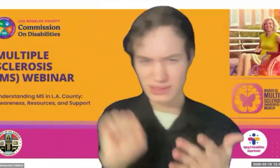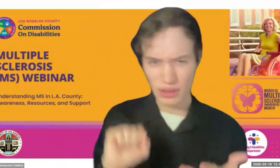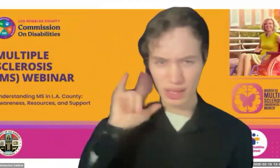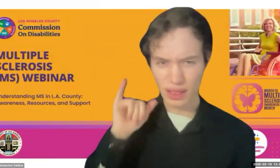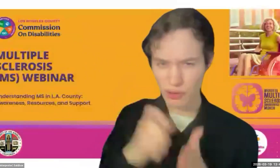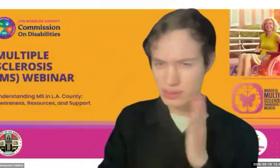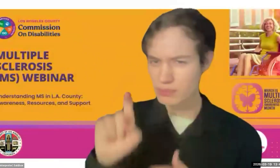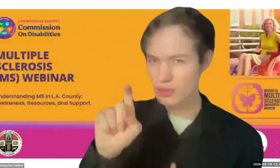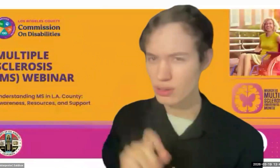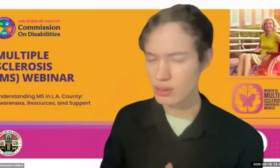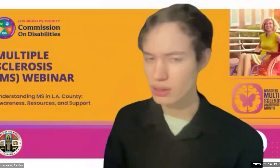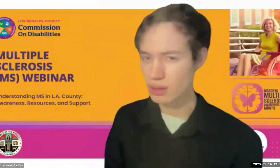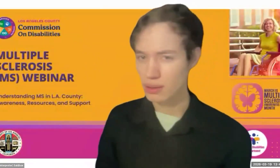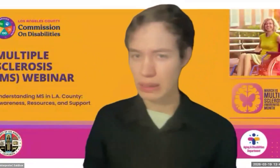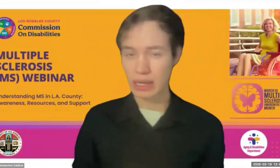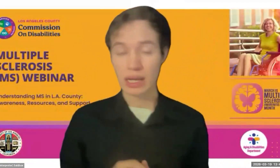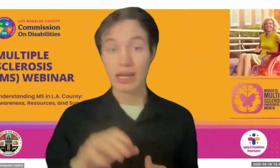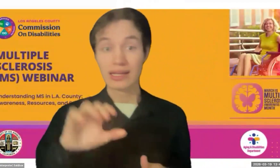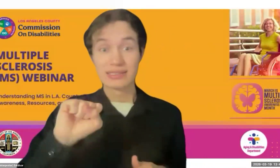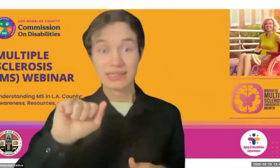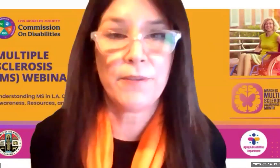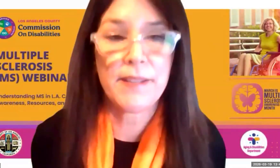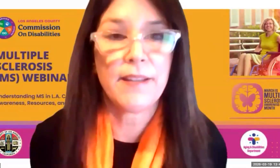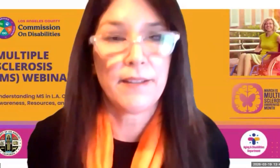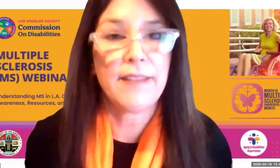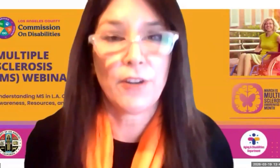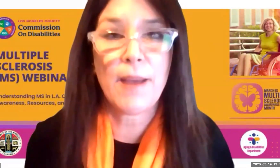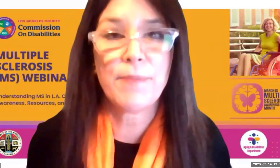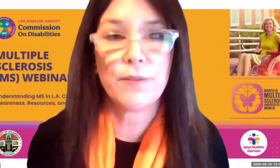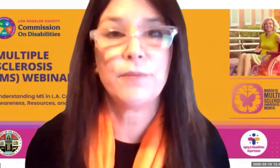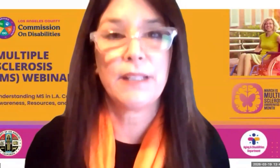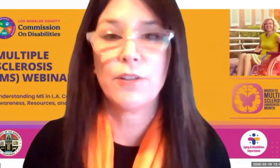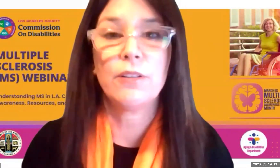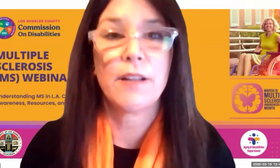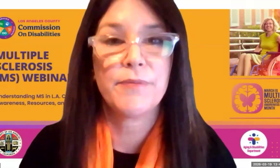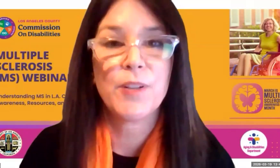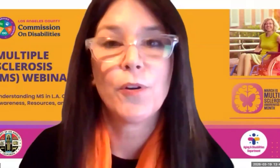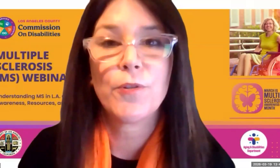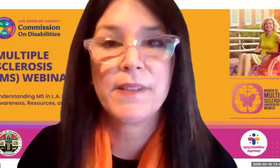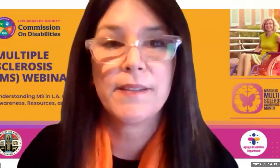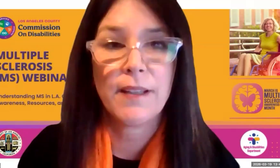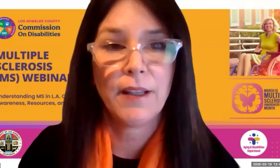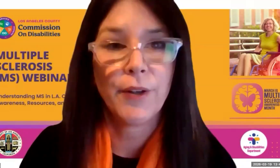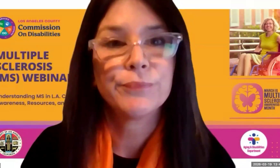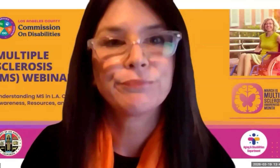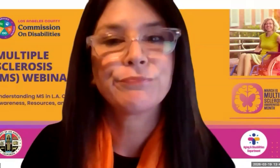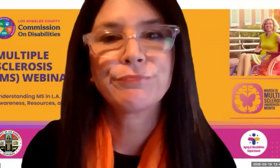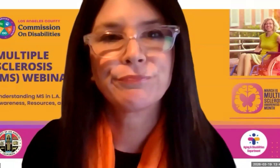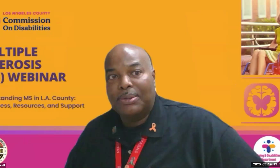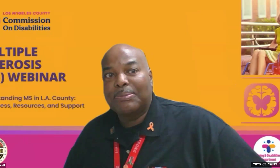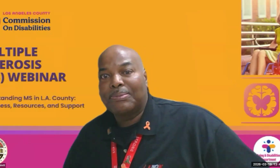chapter? San Diego is one chapter south of us, and there are lots of support groups in San